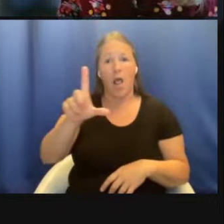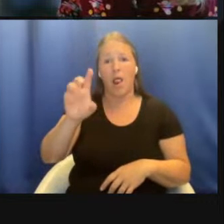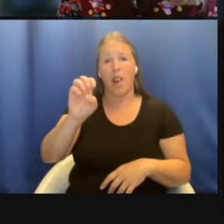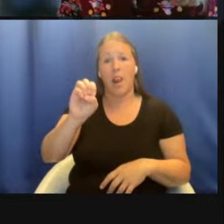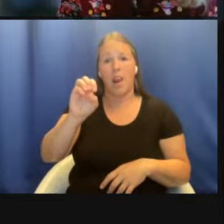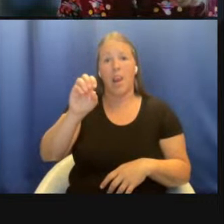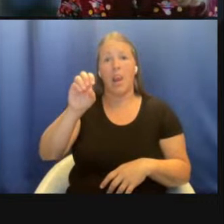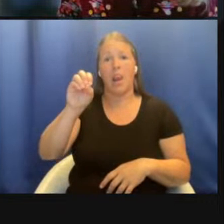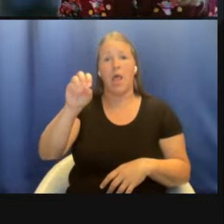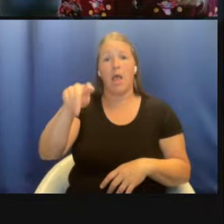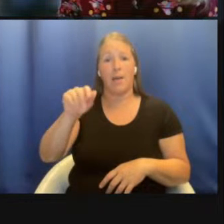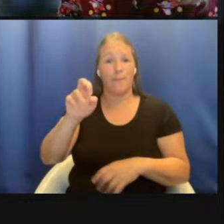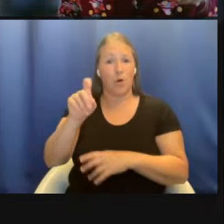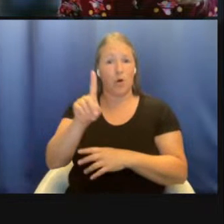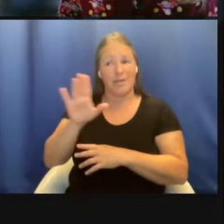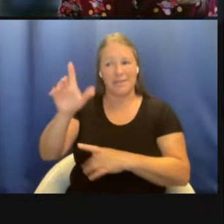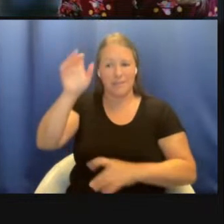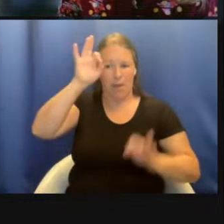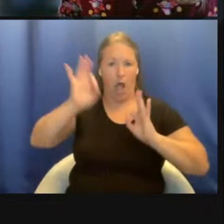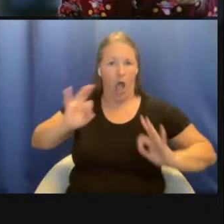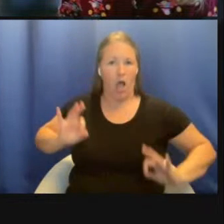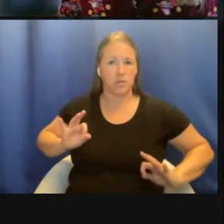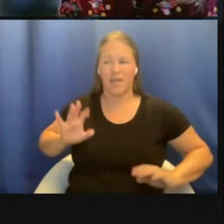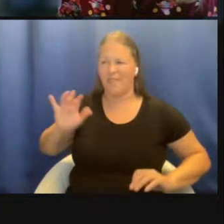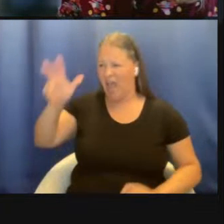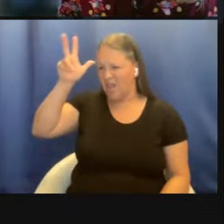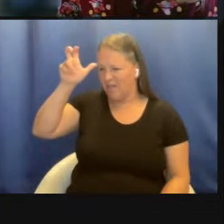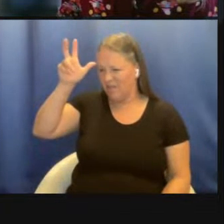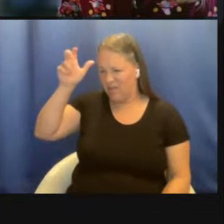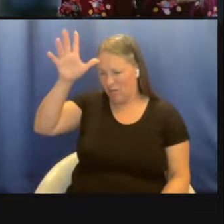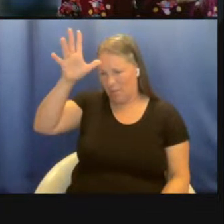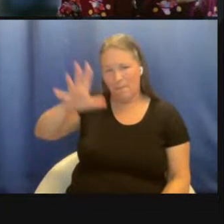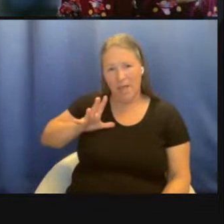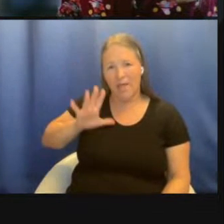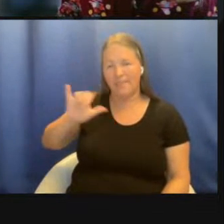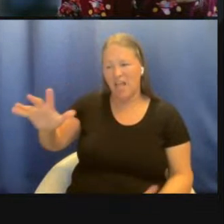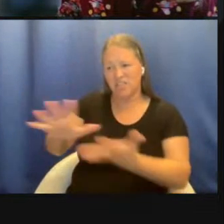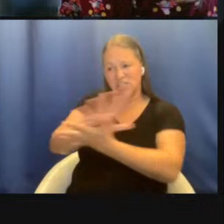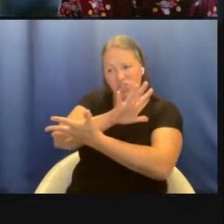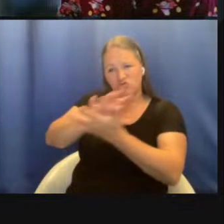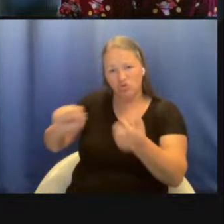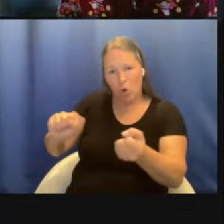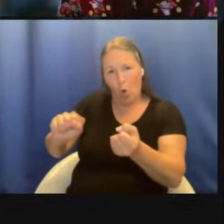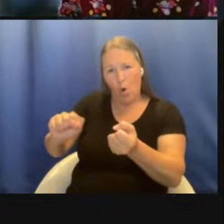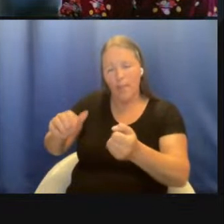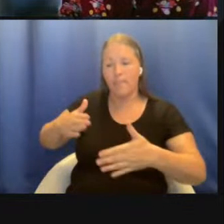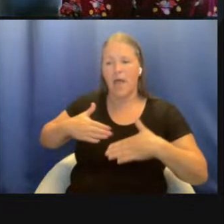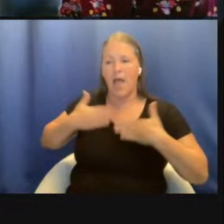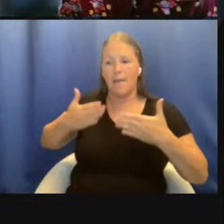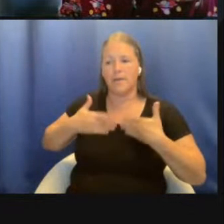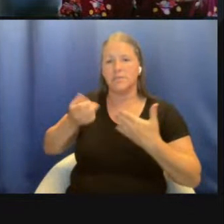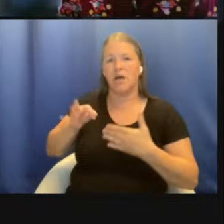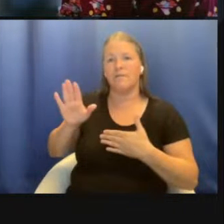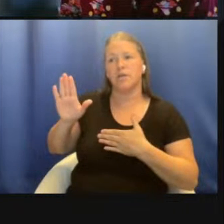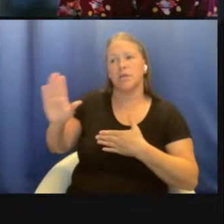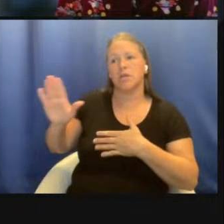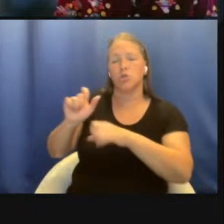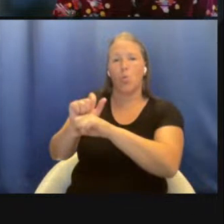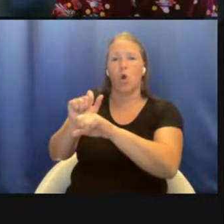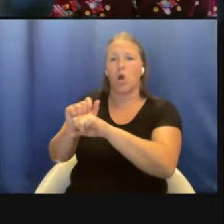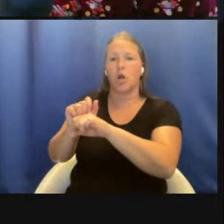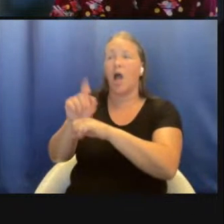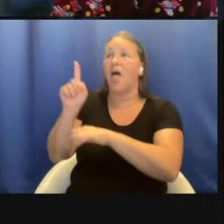has destroyed the happiness of those worth 1,000 of such mean-souled wretches as himself."